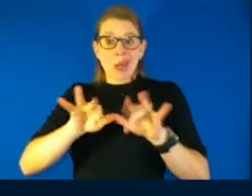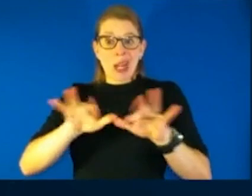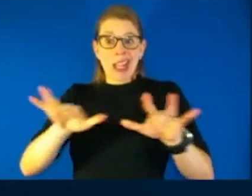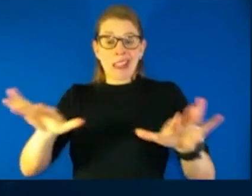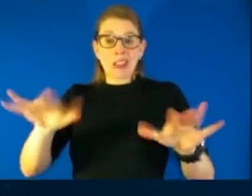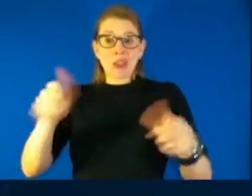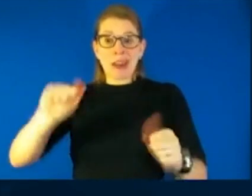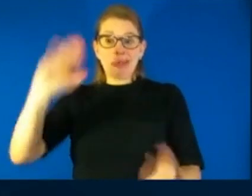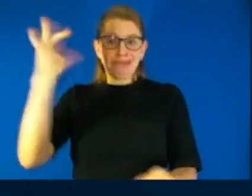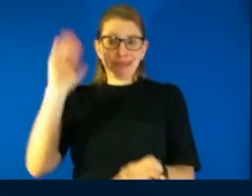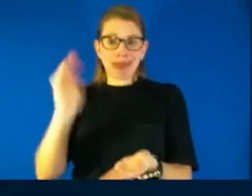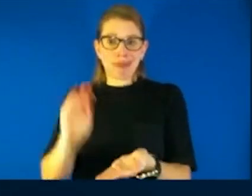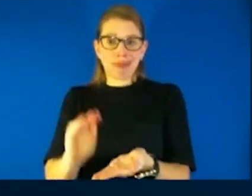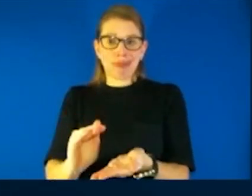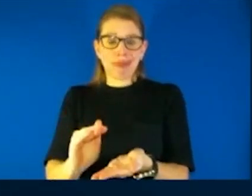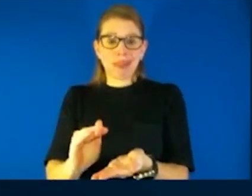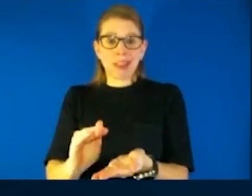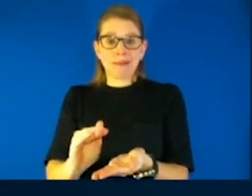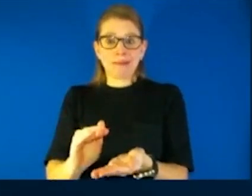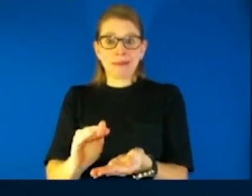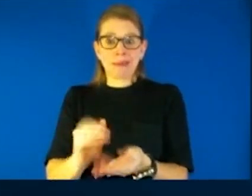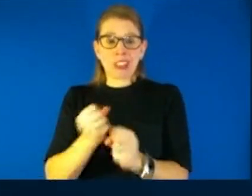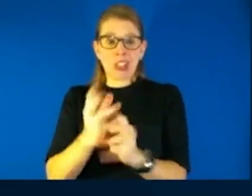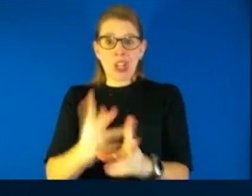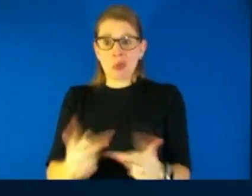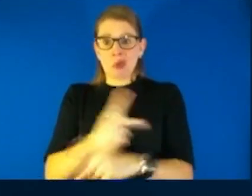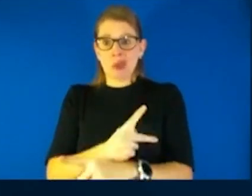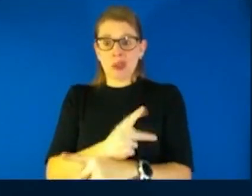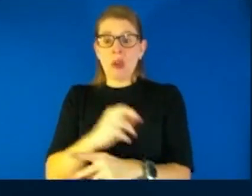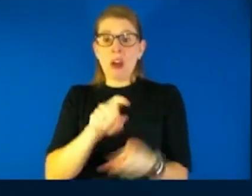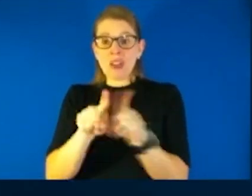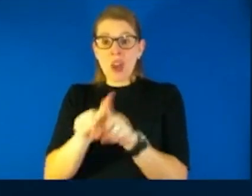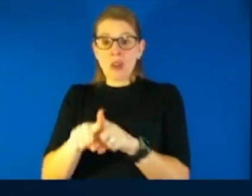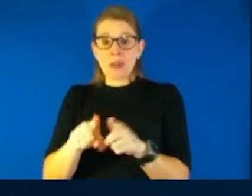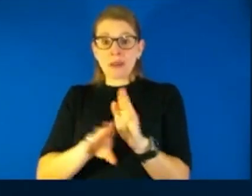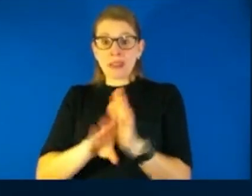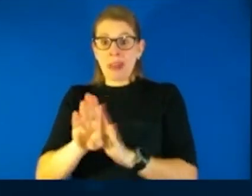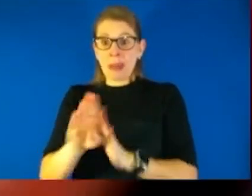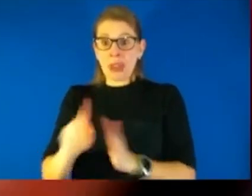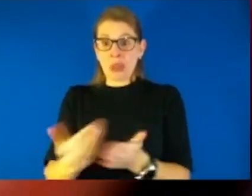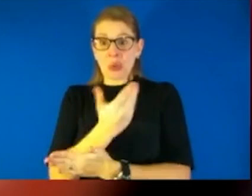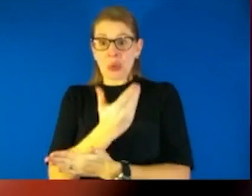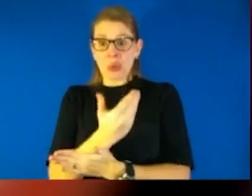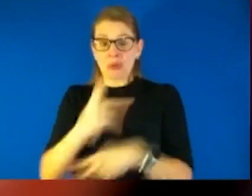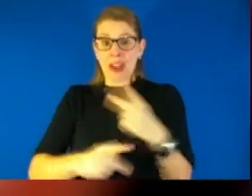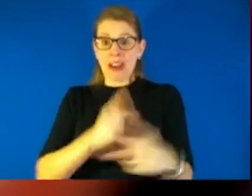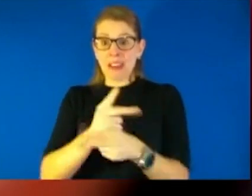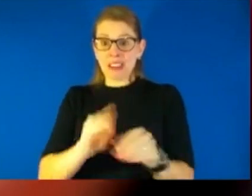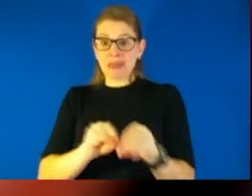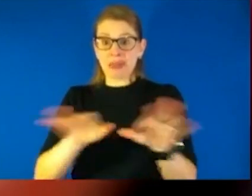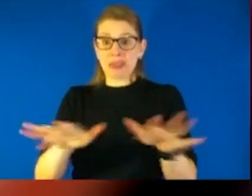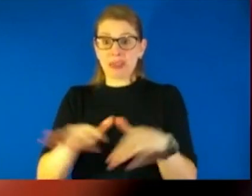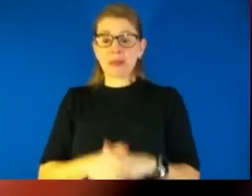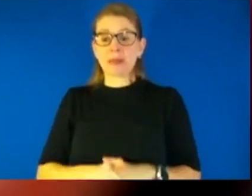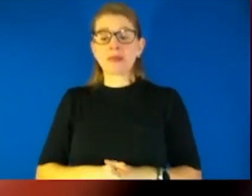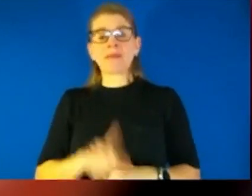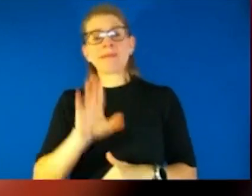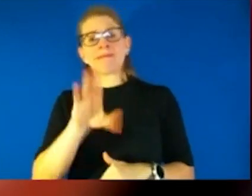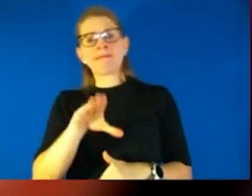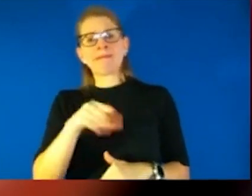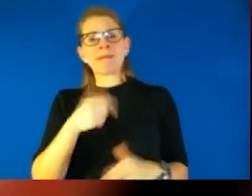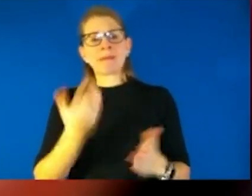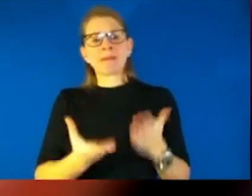the spread and certainly creating new variants? So Jessica, I might have discussed